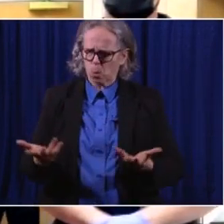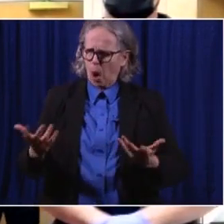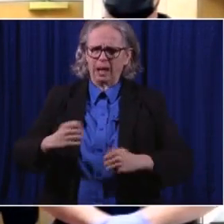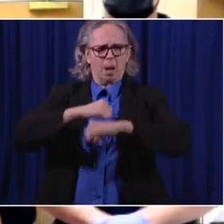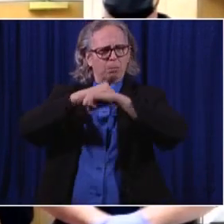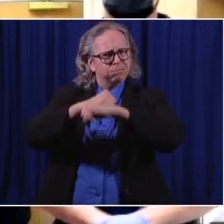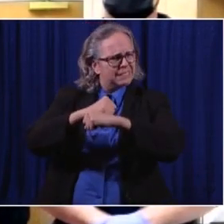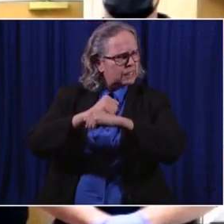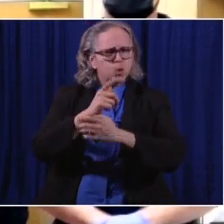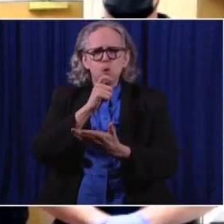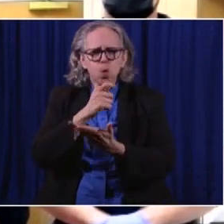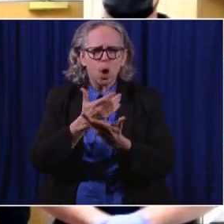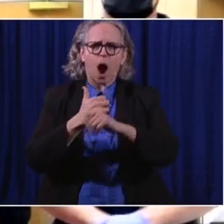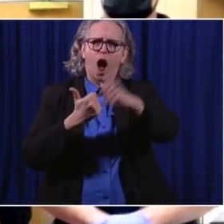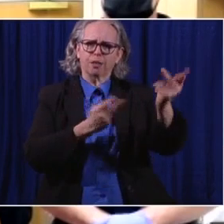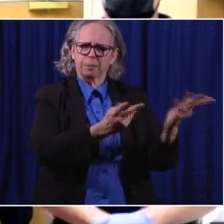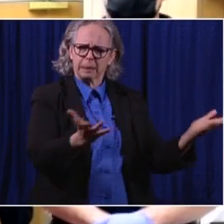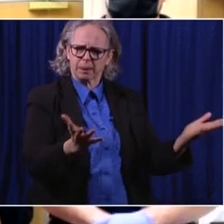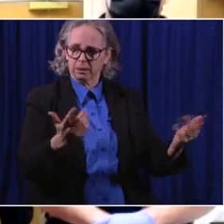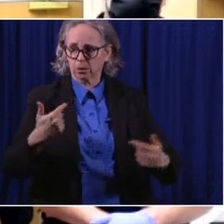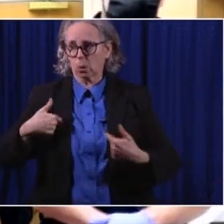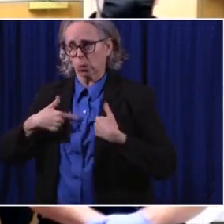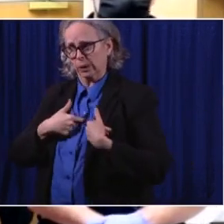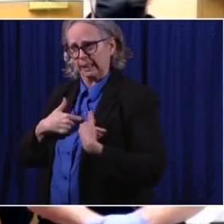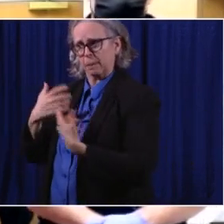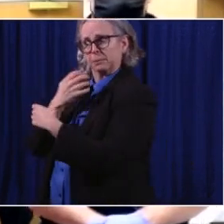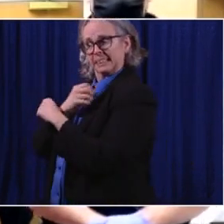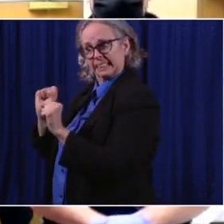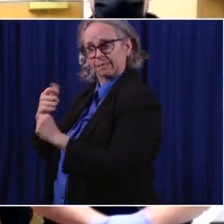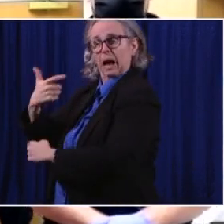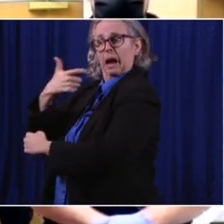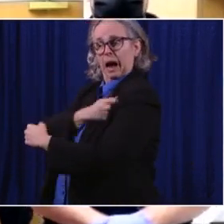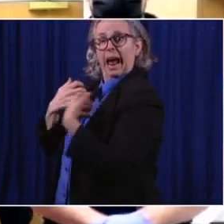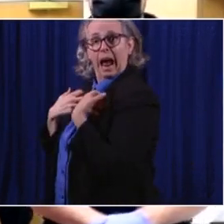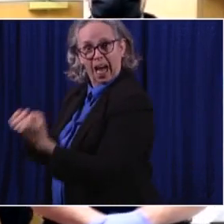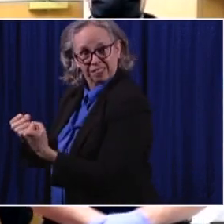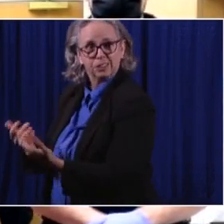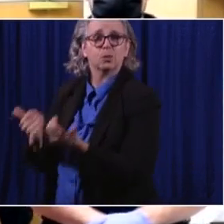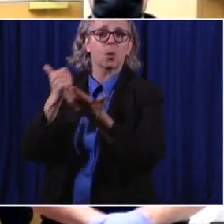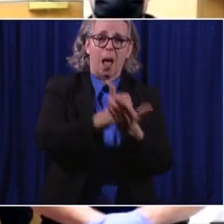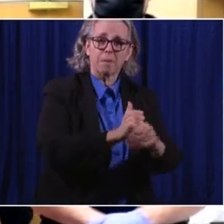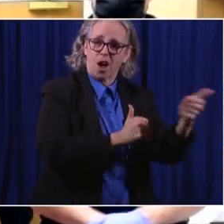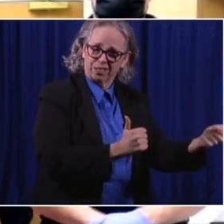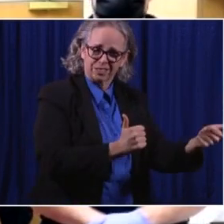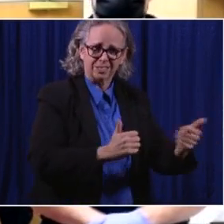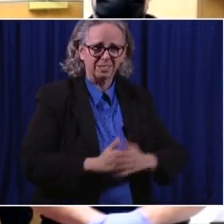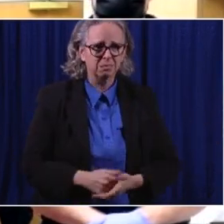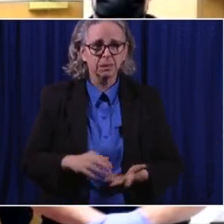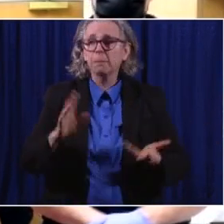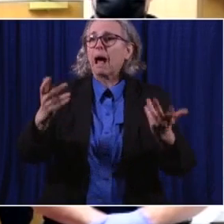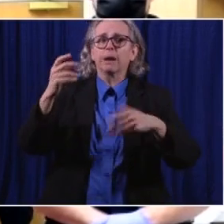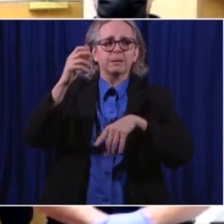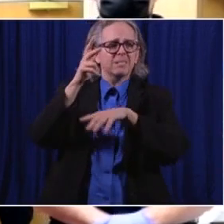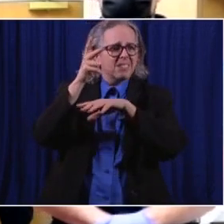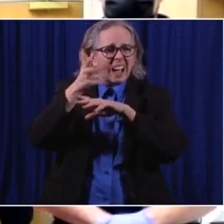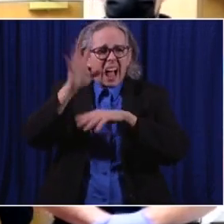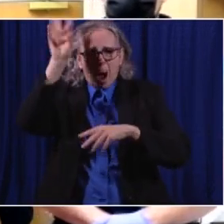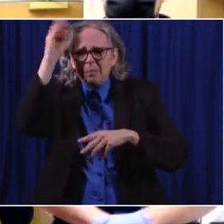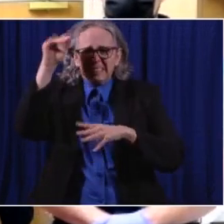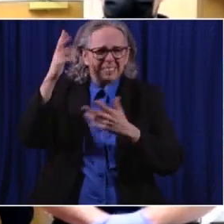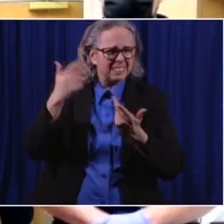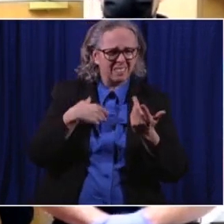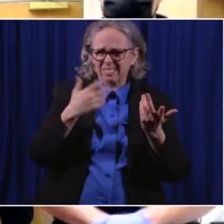can have 1,000 ambulances, but they're nothing without the people in them, the caregivers in them. So